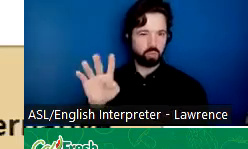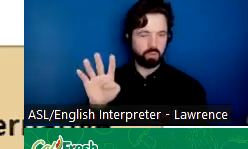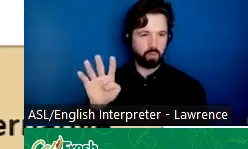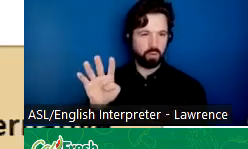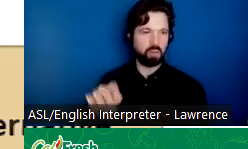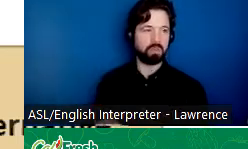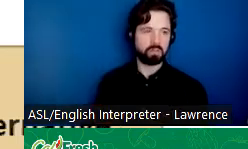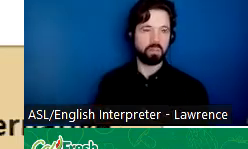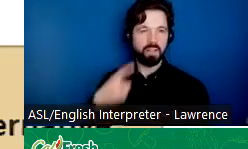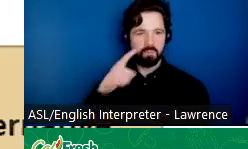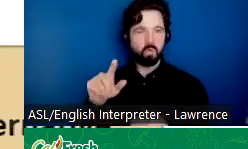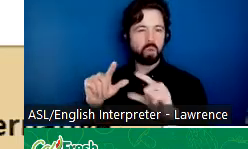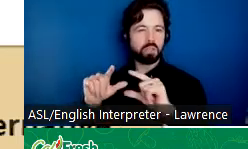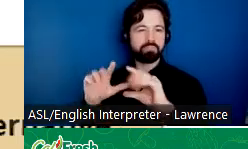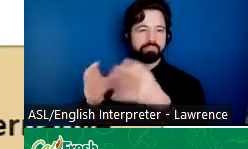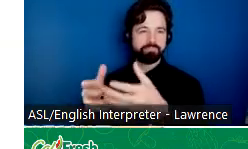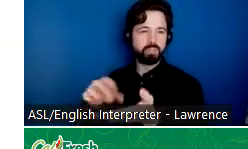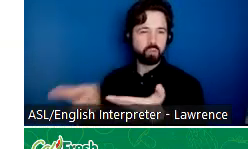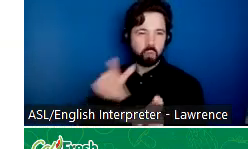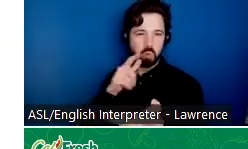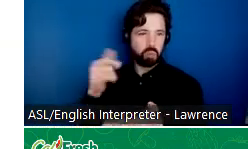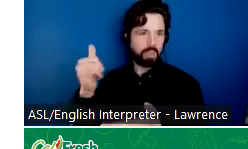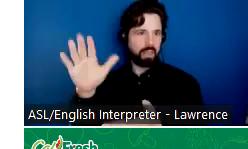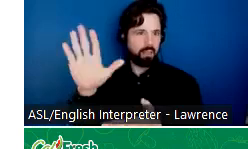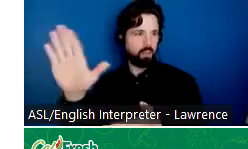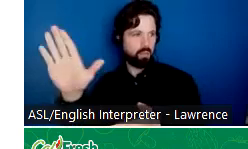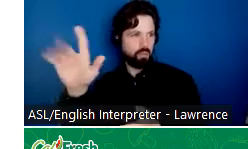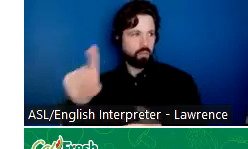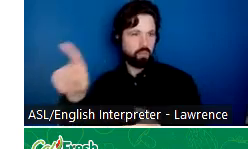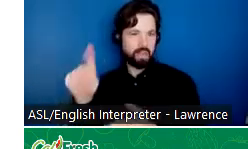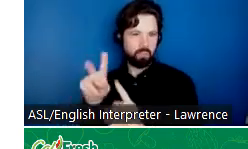streamlined eligible. Next slide, please.